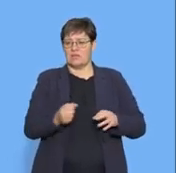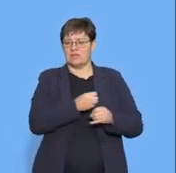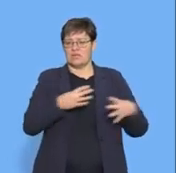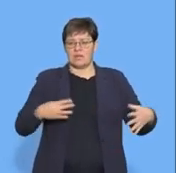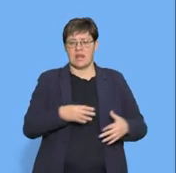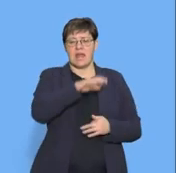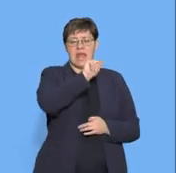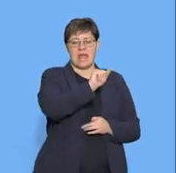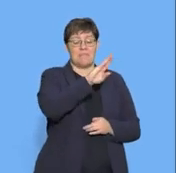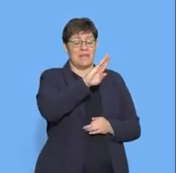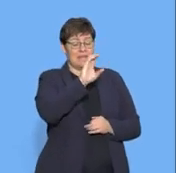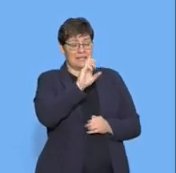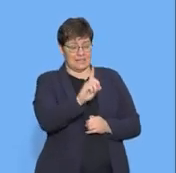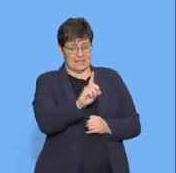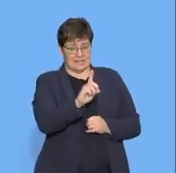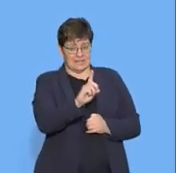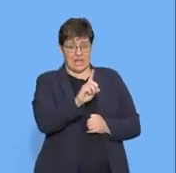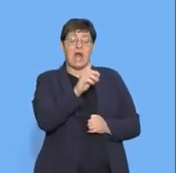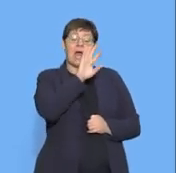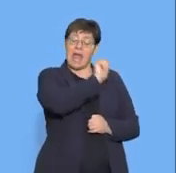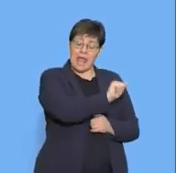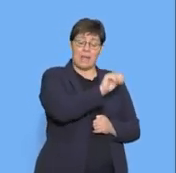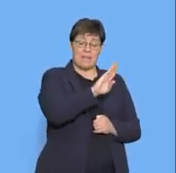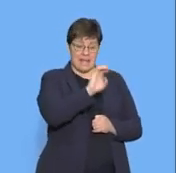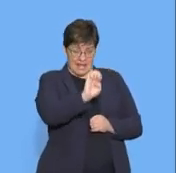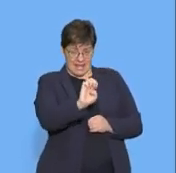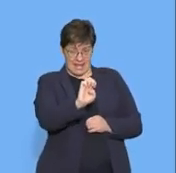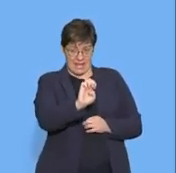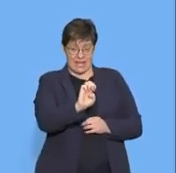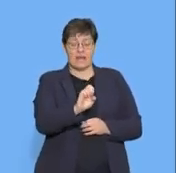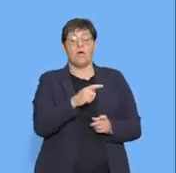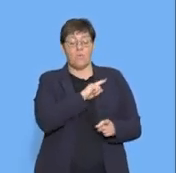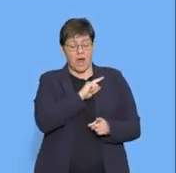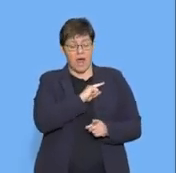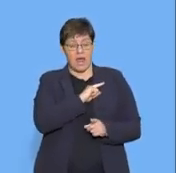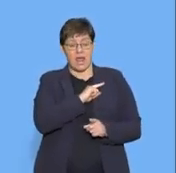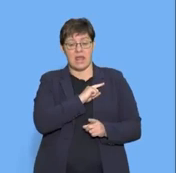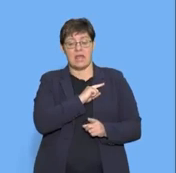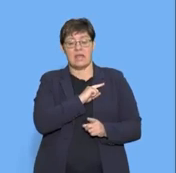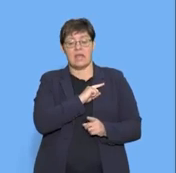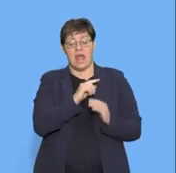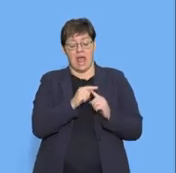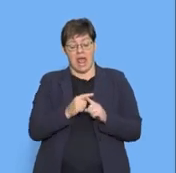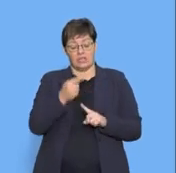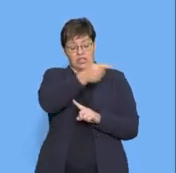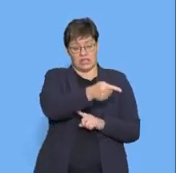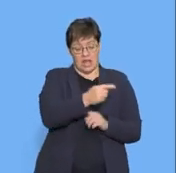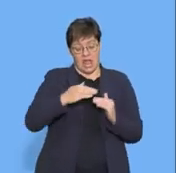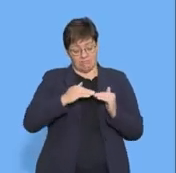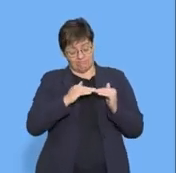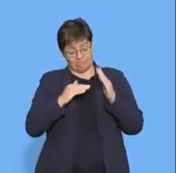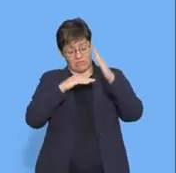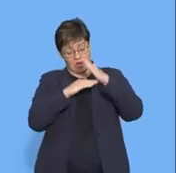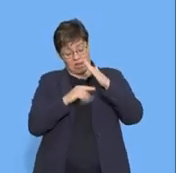Okay, so we're going to start off with triangle ABD, and we're going to start off with, because we have the adjacent and the hypotenuse,